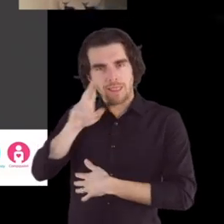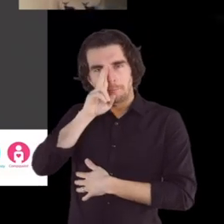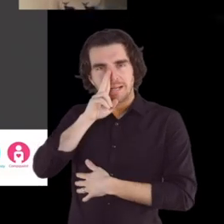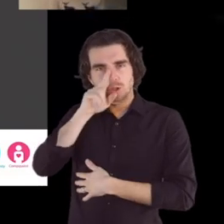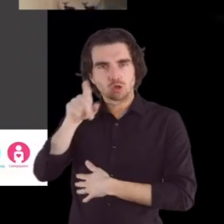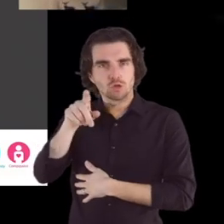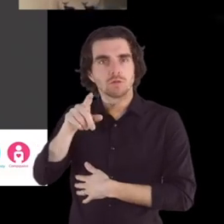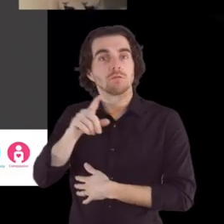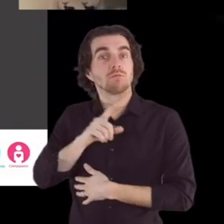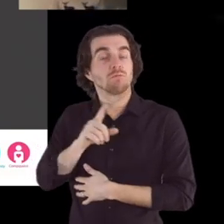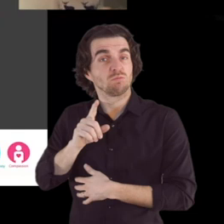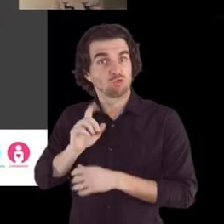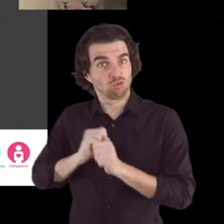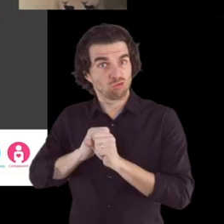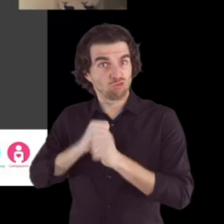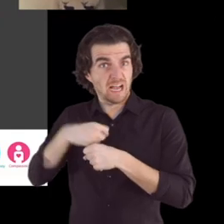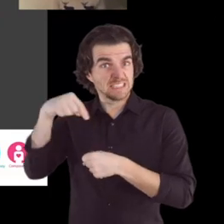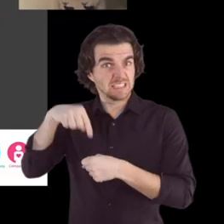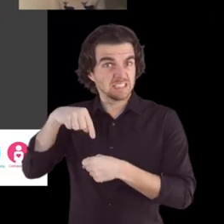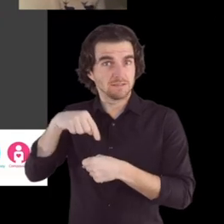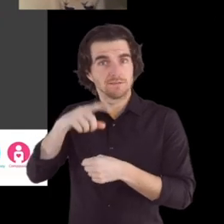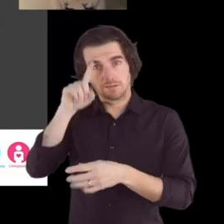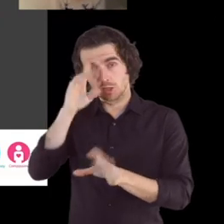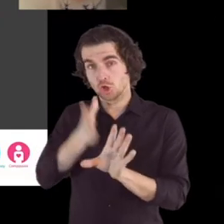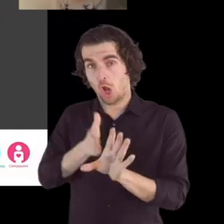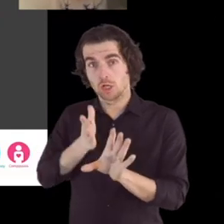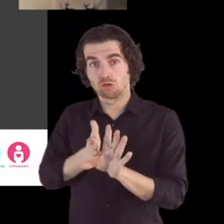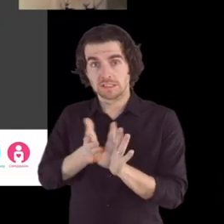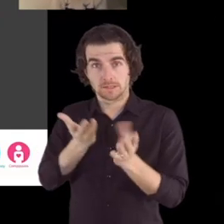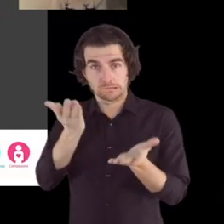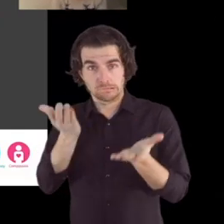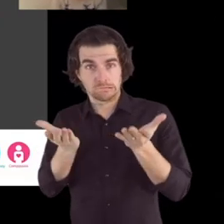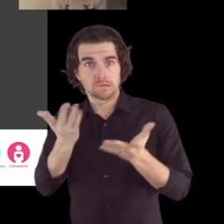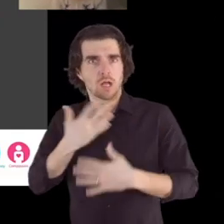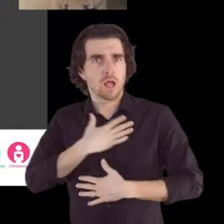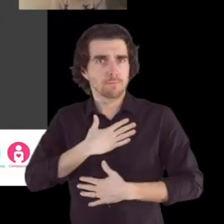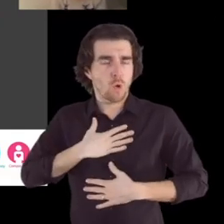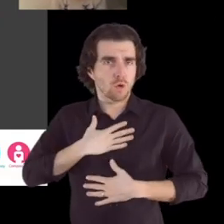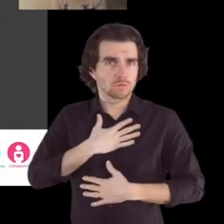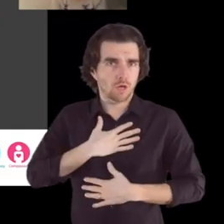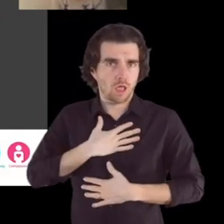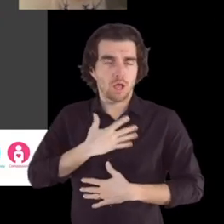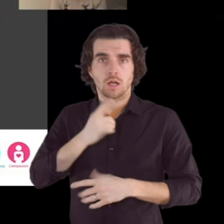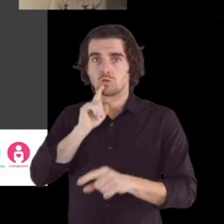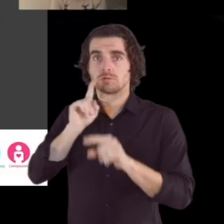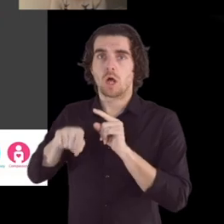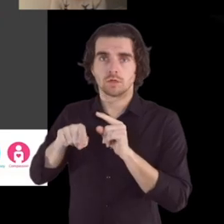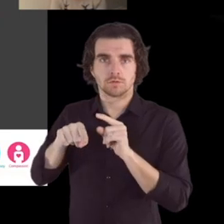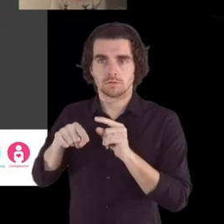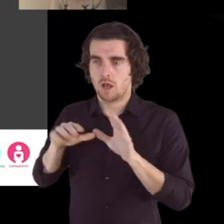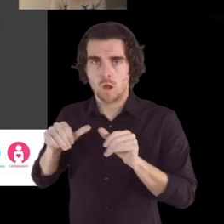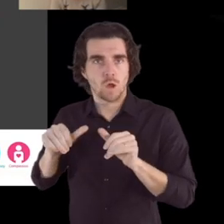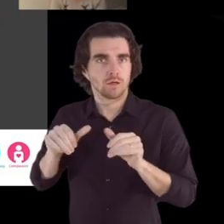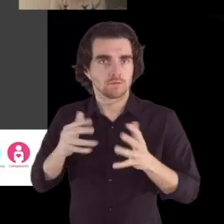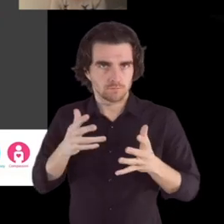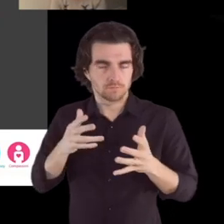picture because I suppose what stress is, it's psychological, it's emotional, and it's a physical response to pressure. And I think we